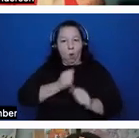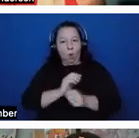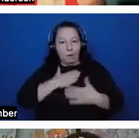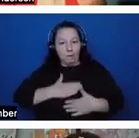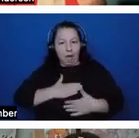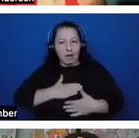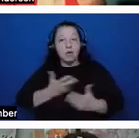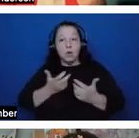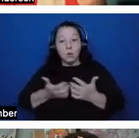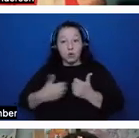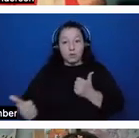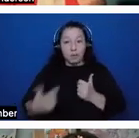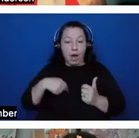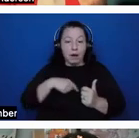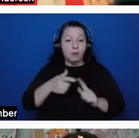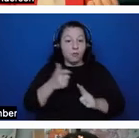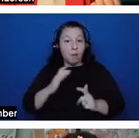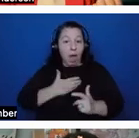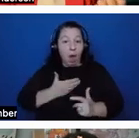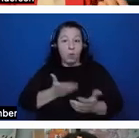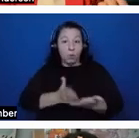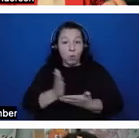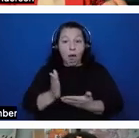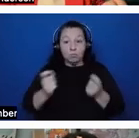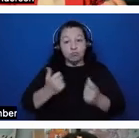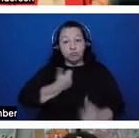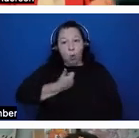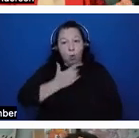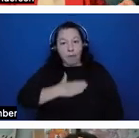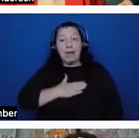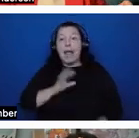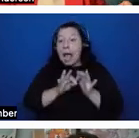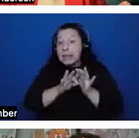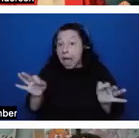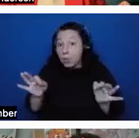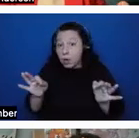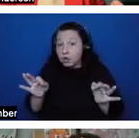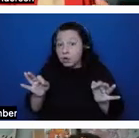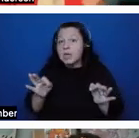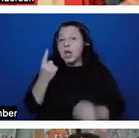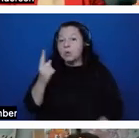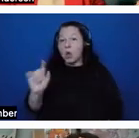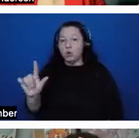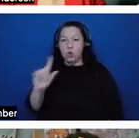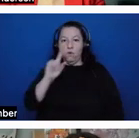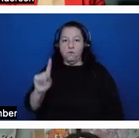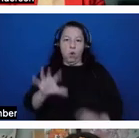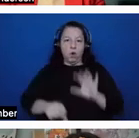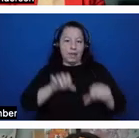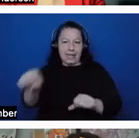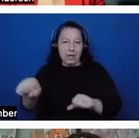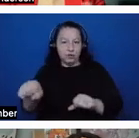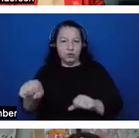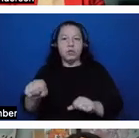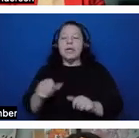body. And that language is a tool to do that. Language was a tool of colonization, and language is a tool that is being